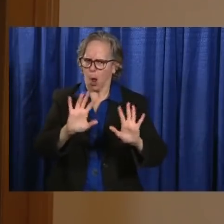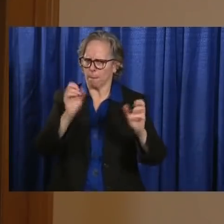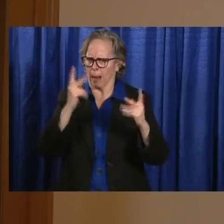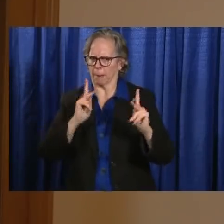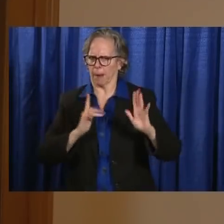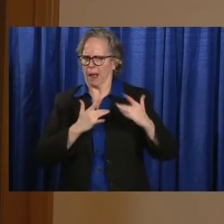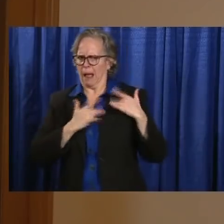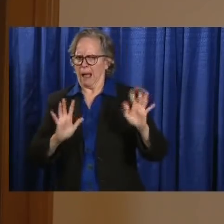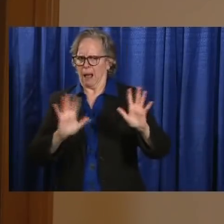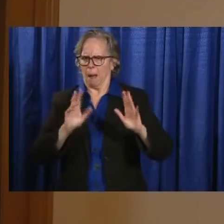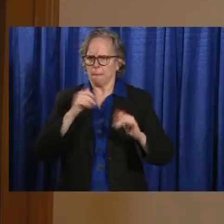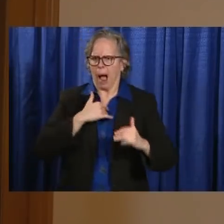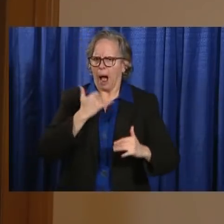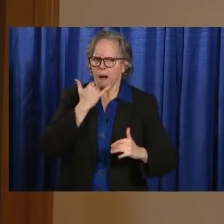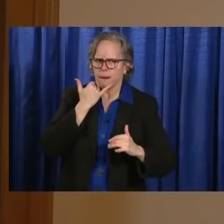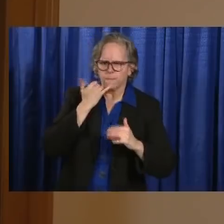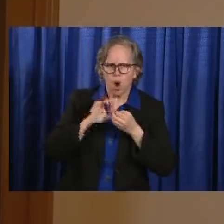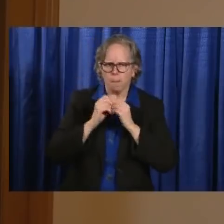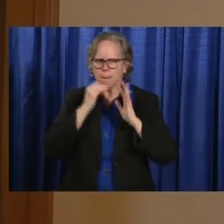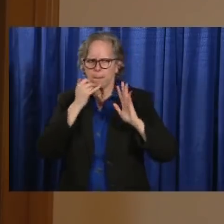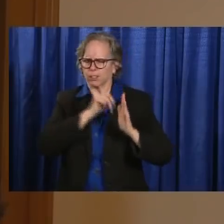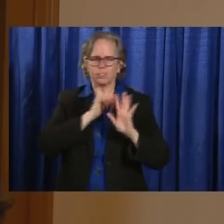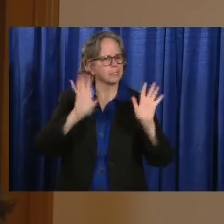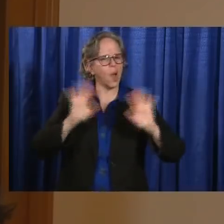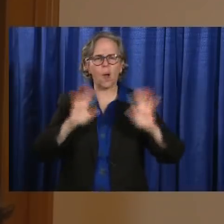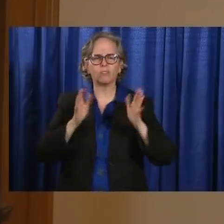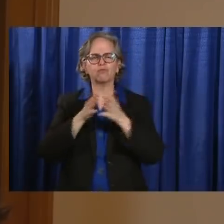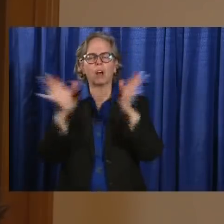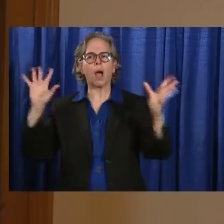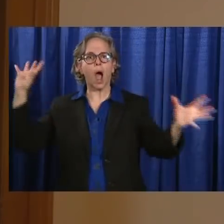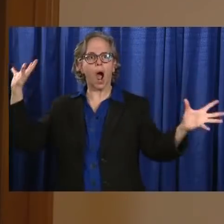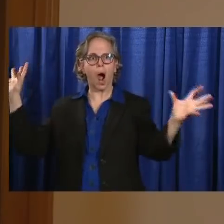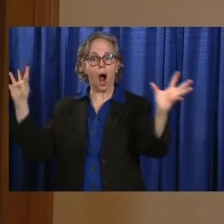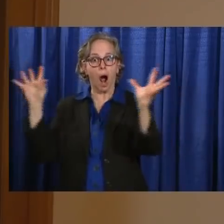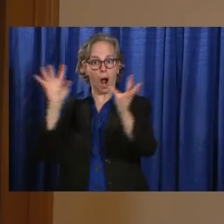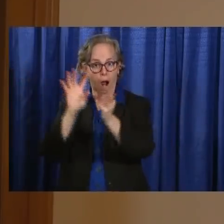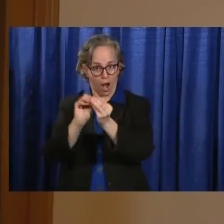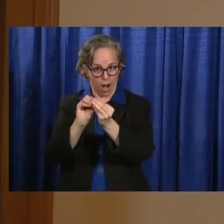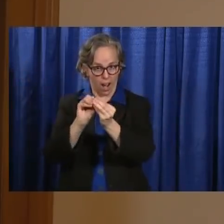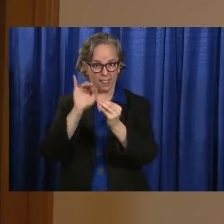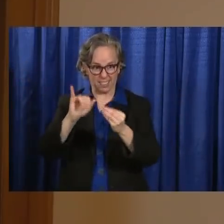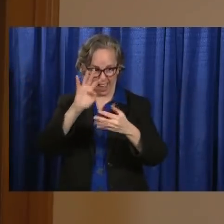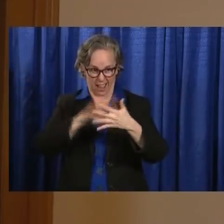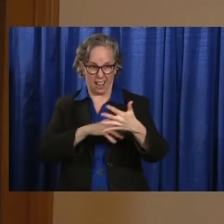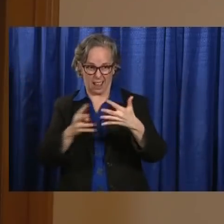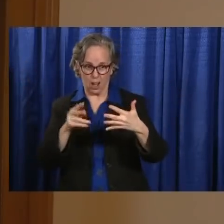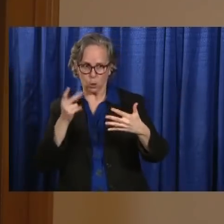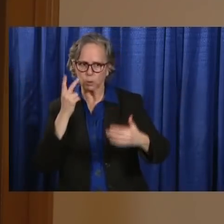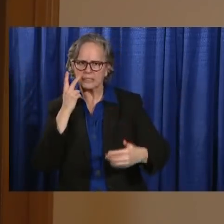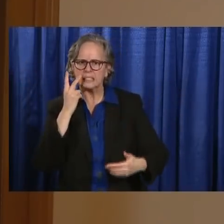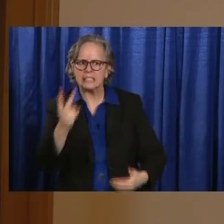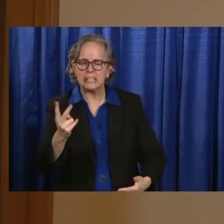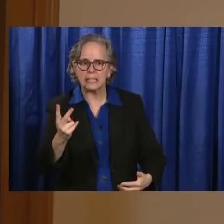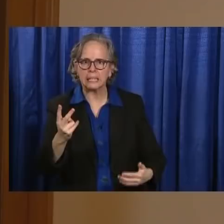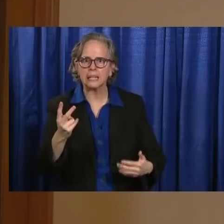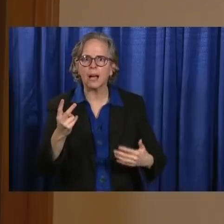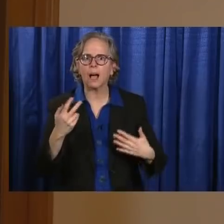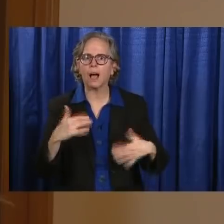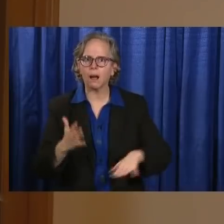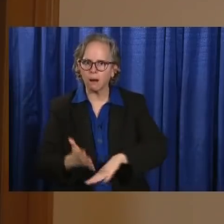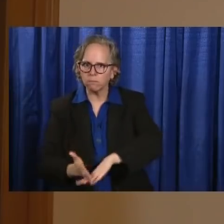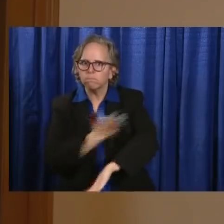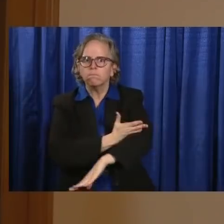like aggregate data and usage, and it is so fascinating because we can see in Ohio, the decrease we're making